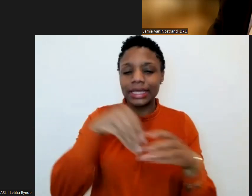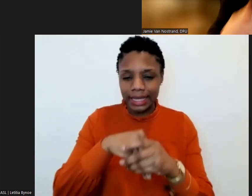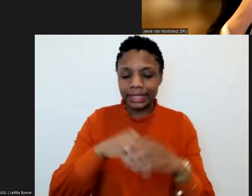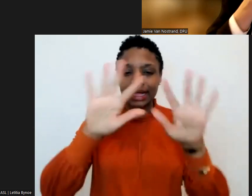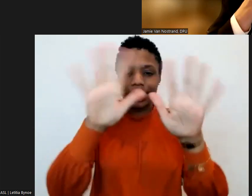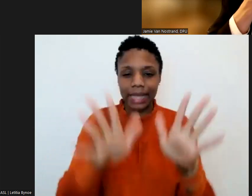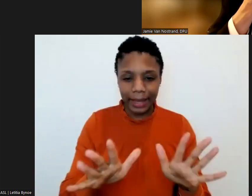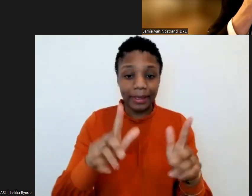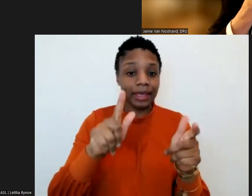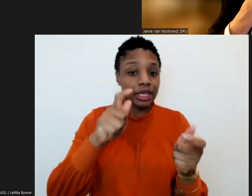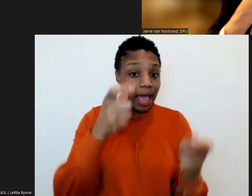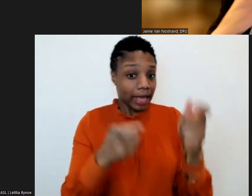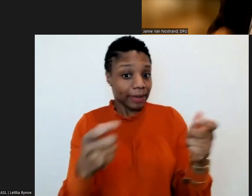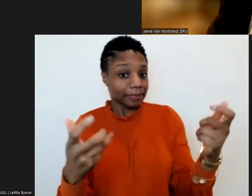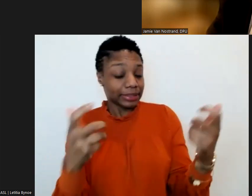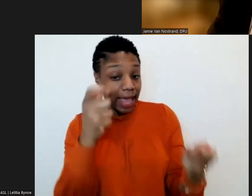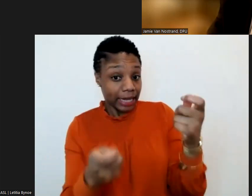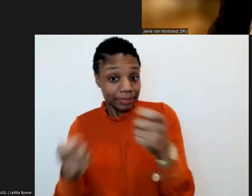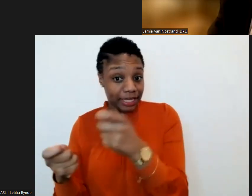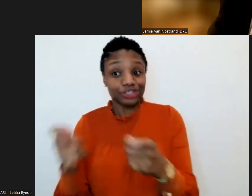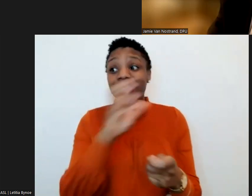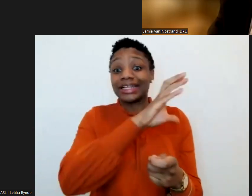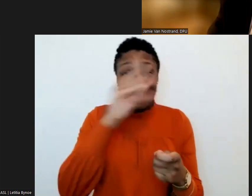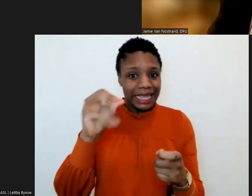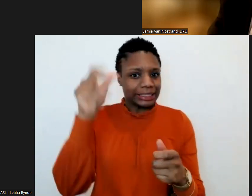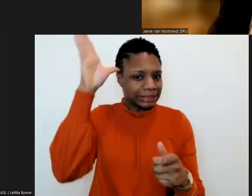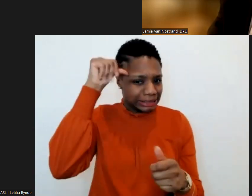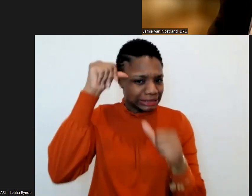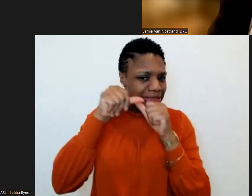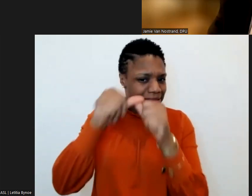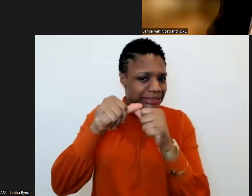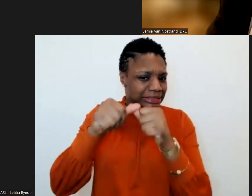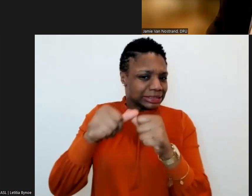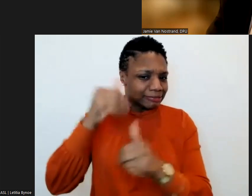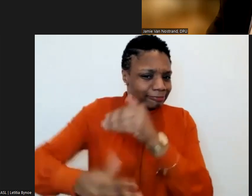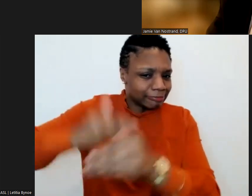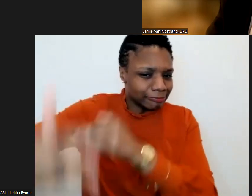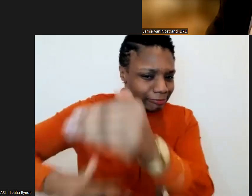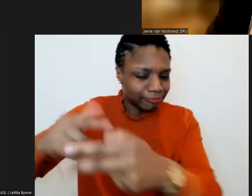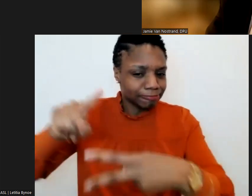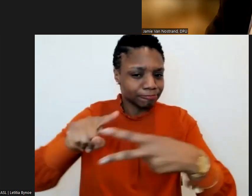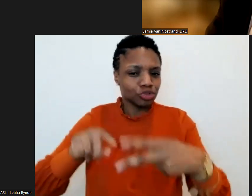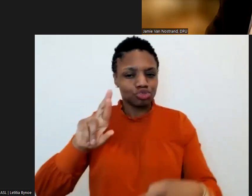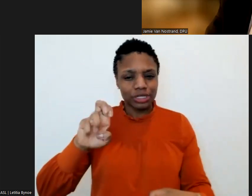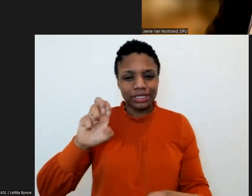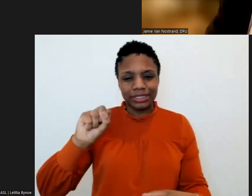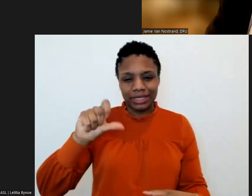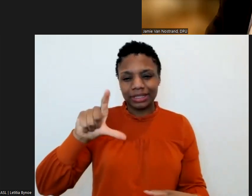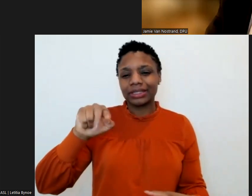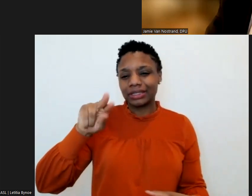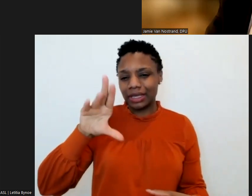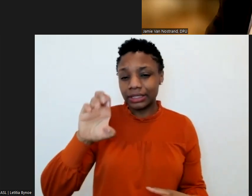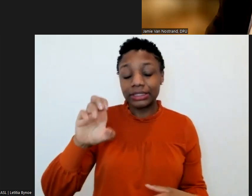and resilience. We are expecting these upcoming electric sector modernization plans, which I believe Undersecretary